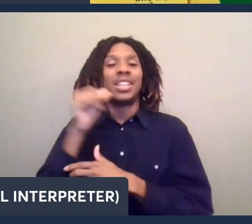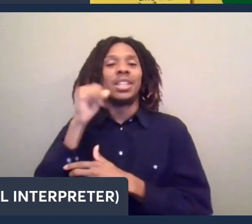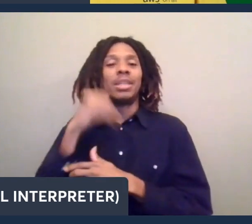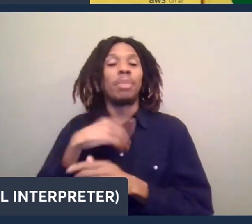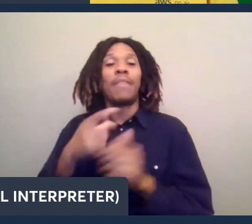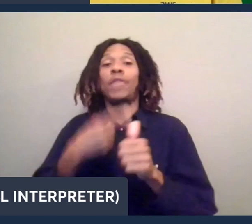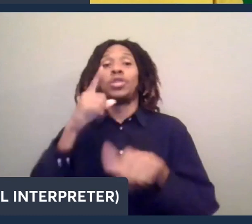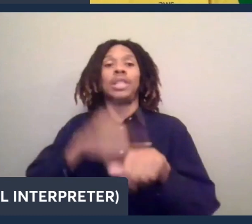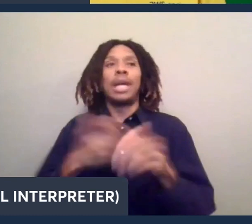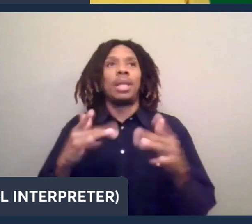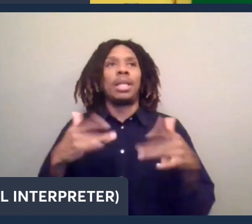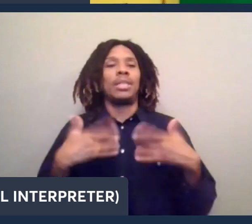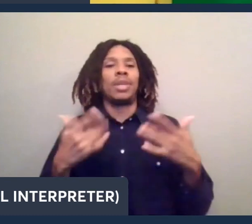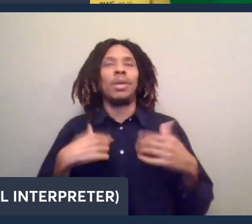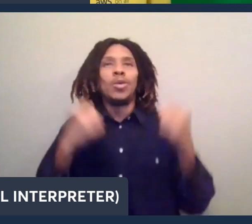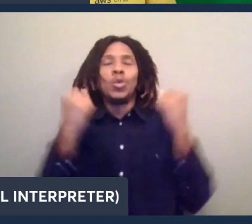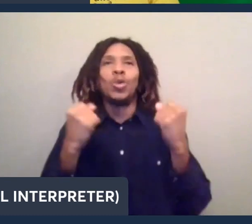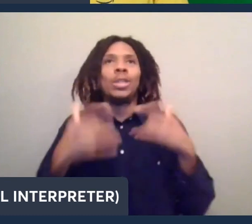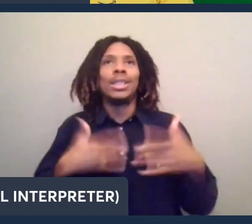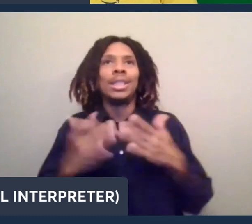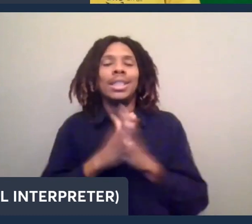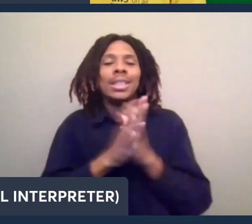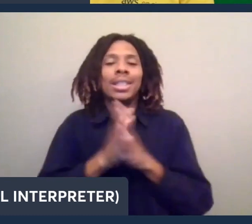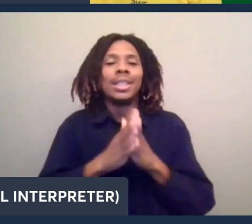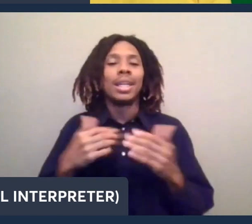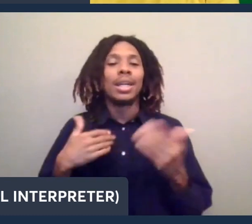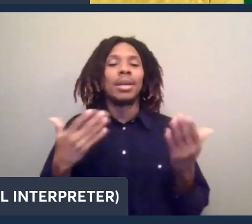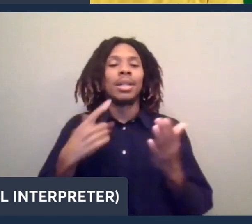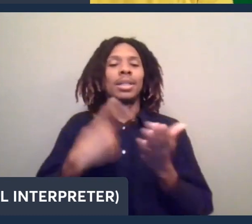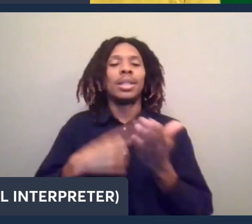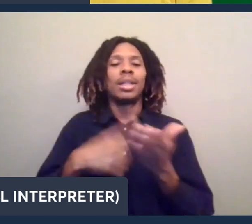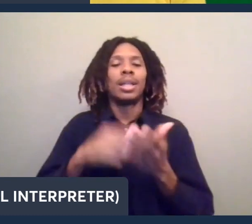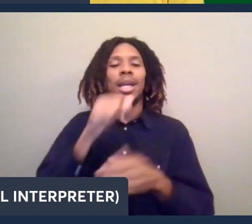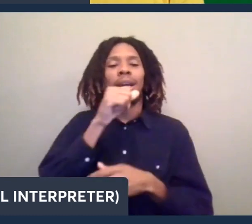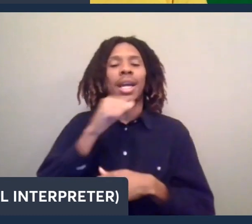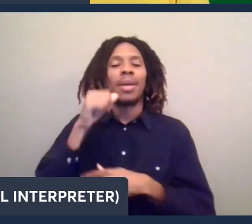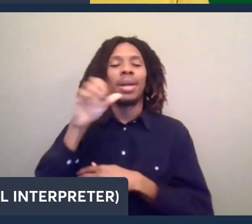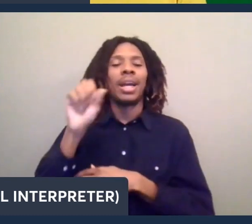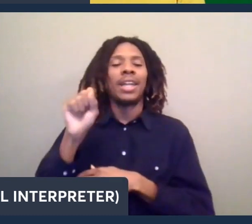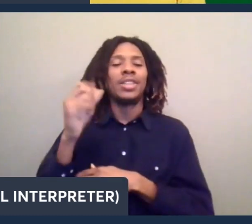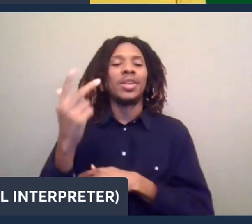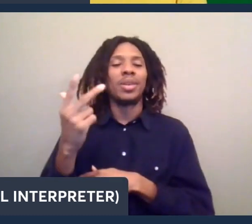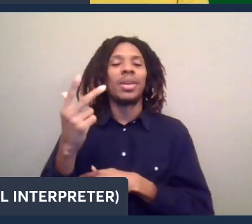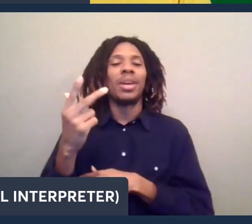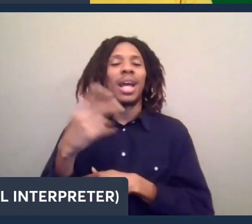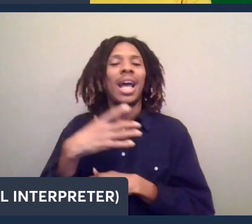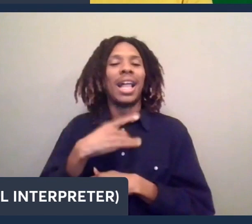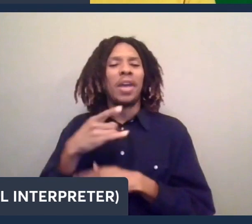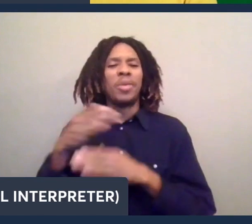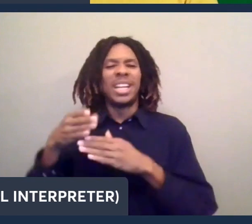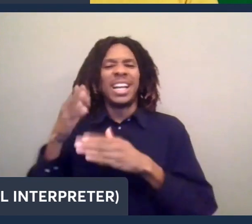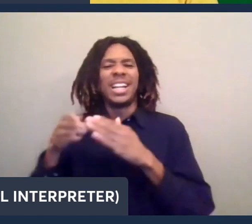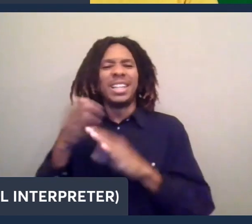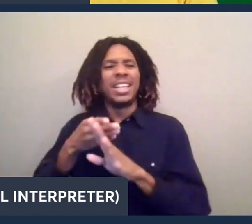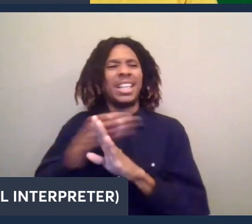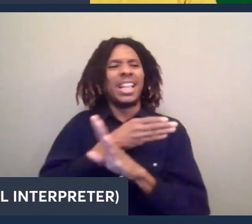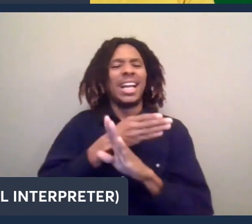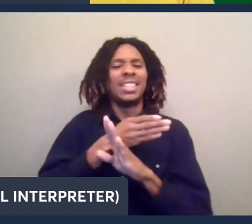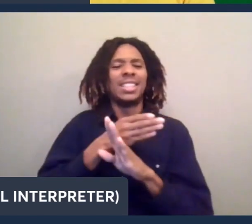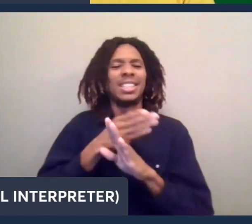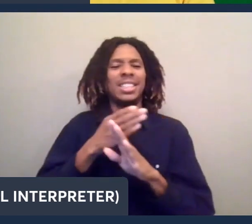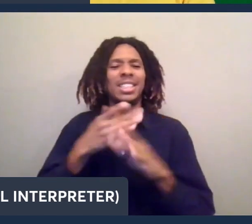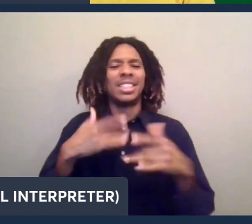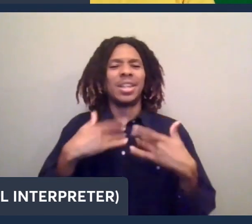pumped about that. I'm here to talk about Amazon S3, and I liked how we ended the last session with something like, who doesn't